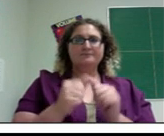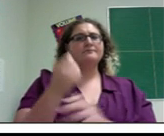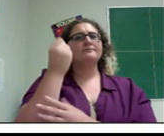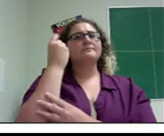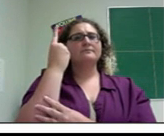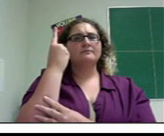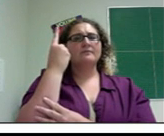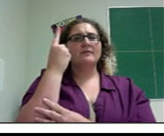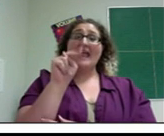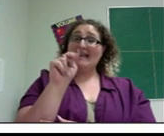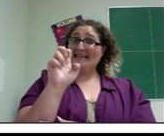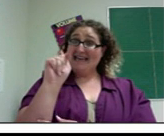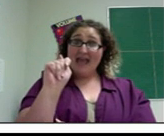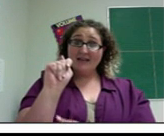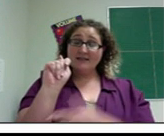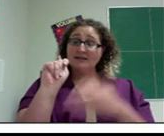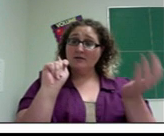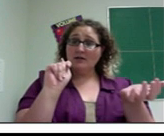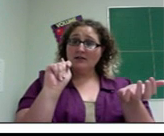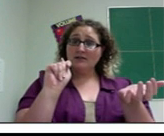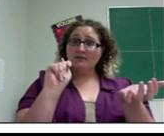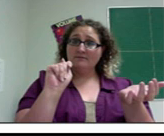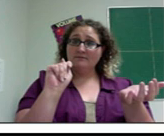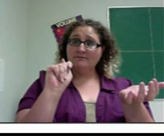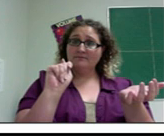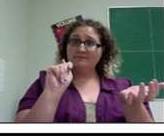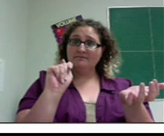Essential understandings. A net